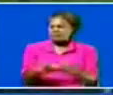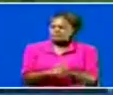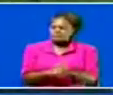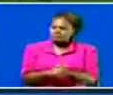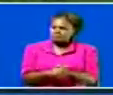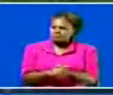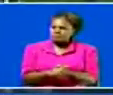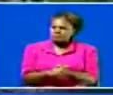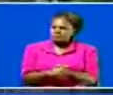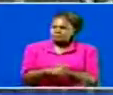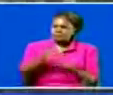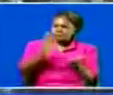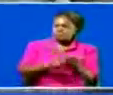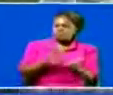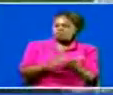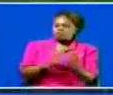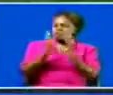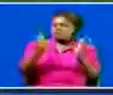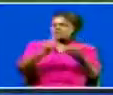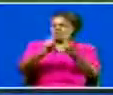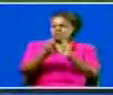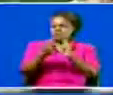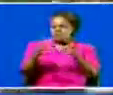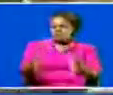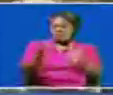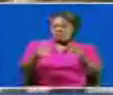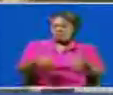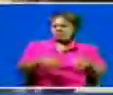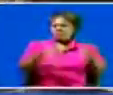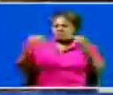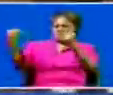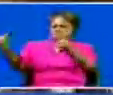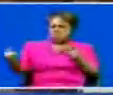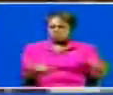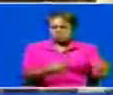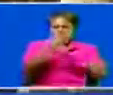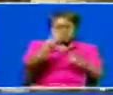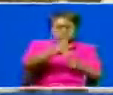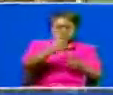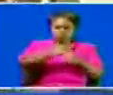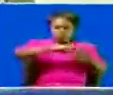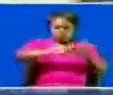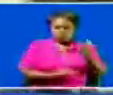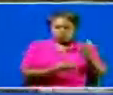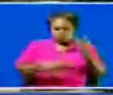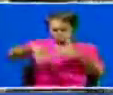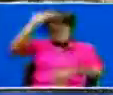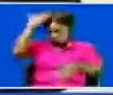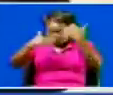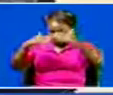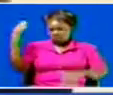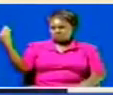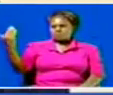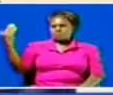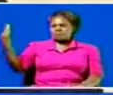But one of the radical proposals Matiang'i says might be the way forward is introduction of performance contracts for university lecturers. We'll